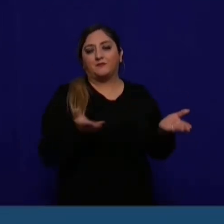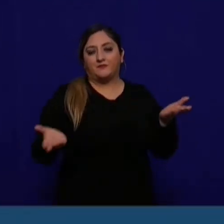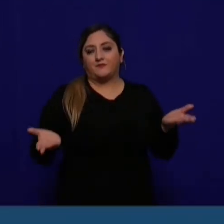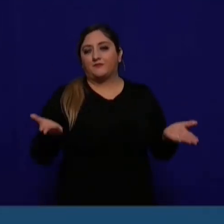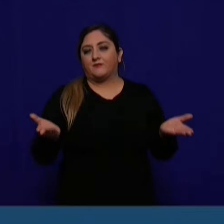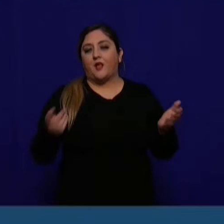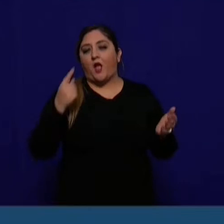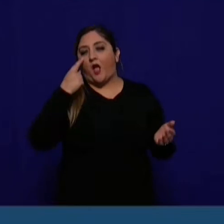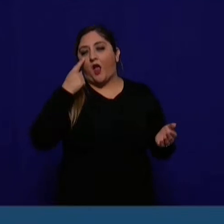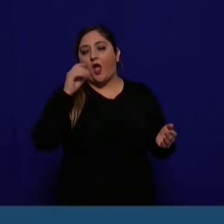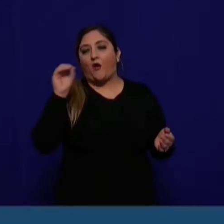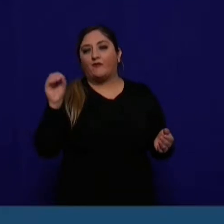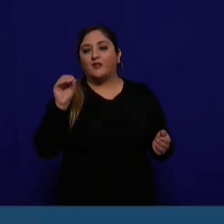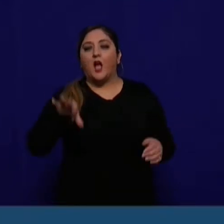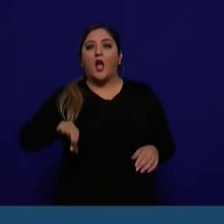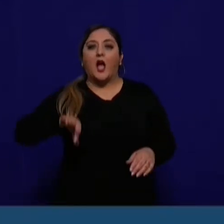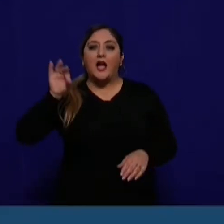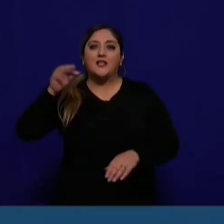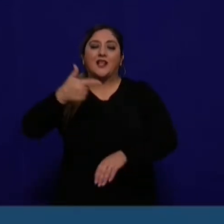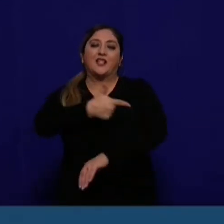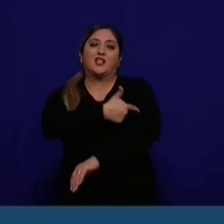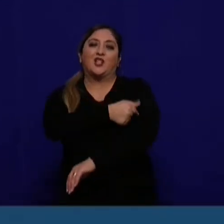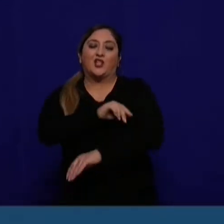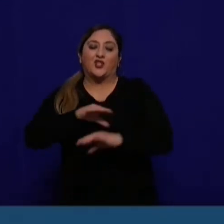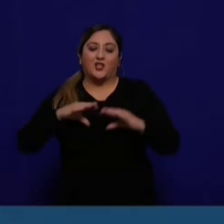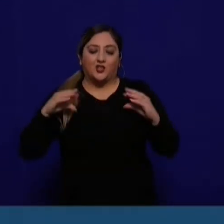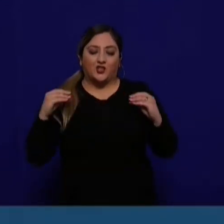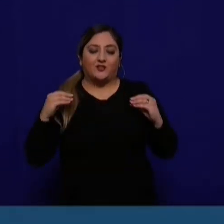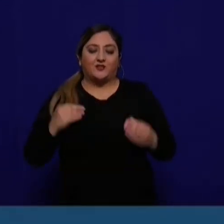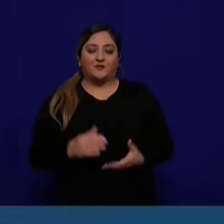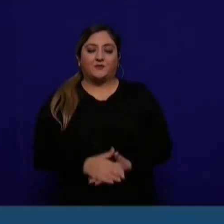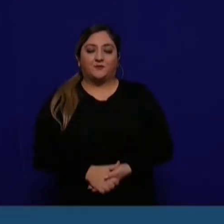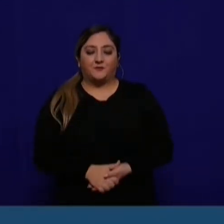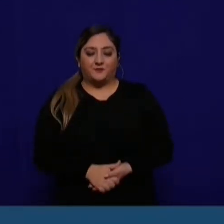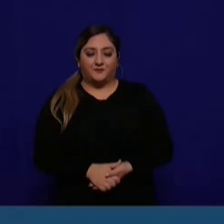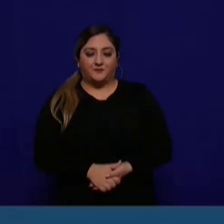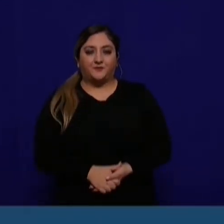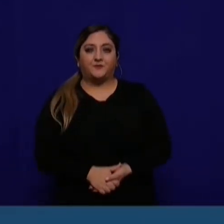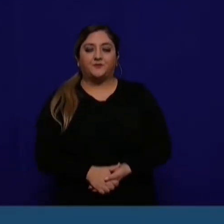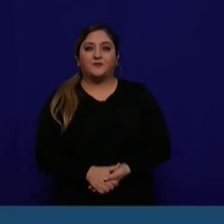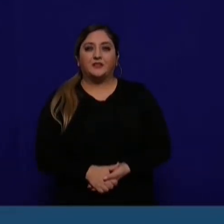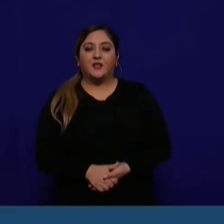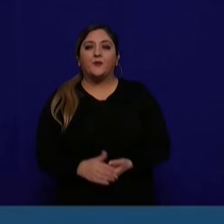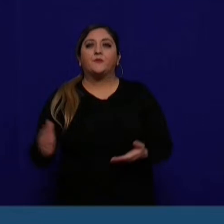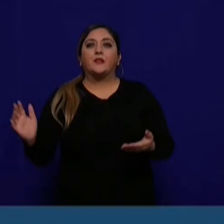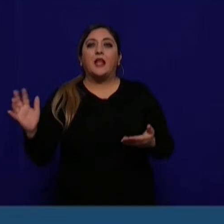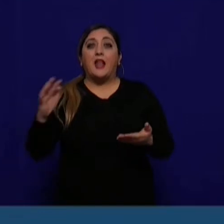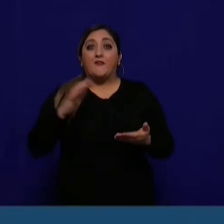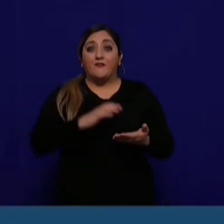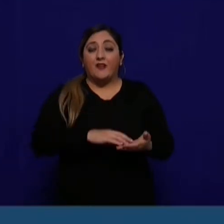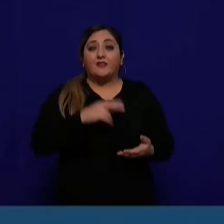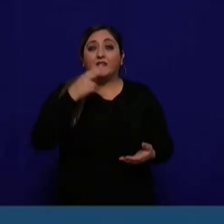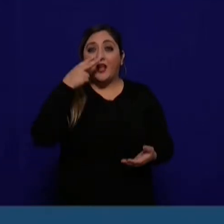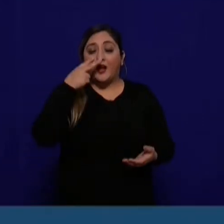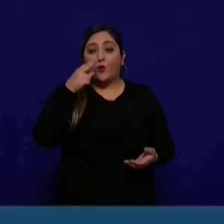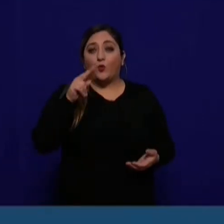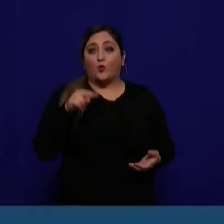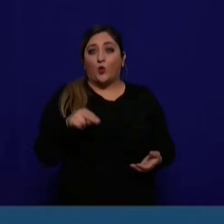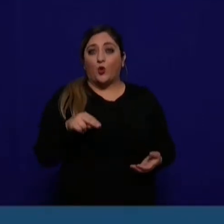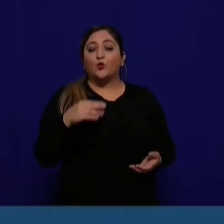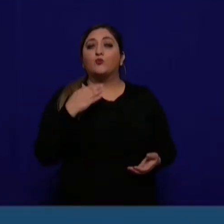tilqima. Allura nappella l kulħadd biex tiġi tieħdu din it-tilqima. L-impatt ukoll qiegħed jidher mhux biss